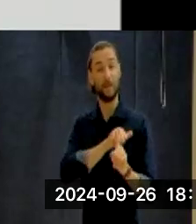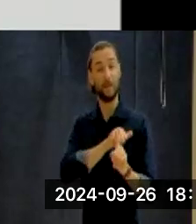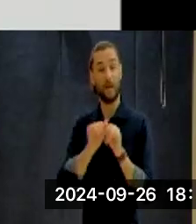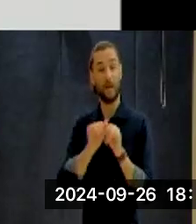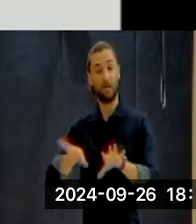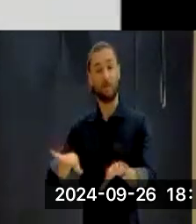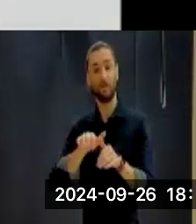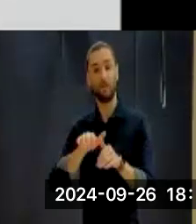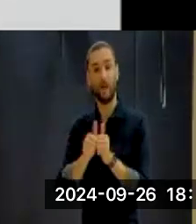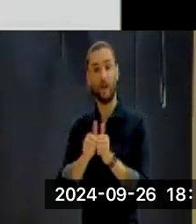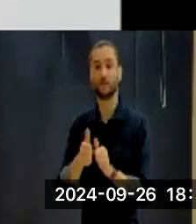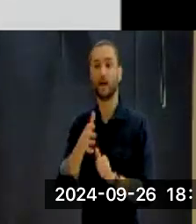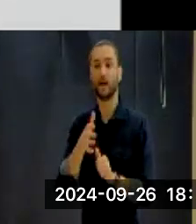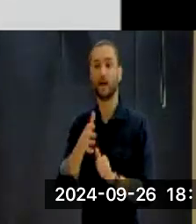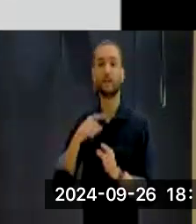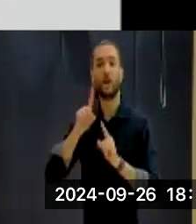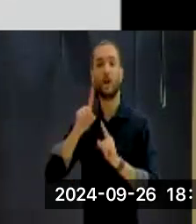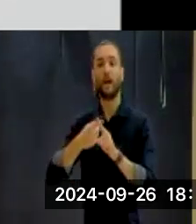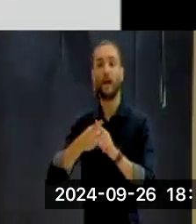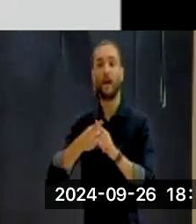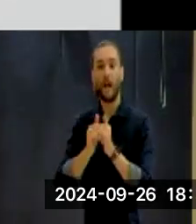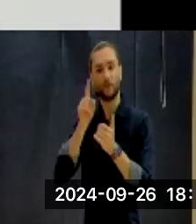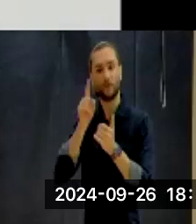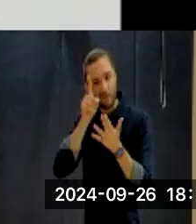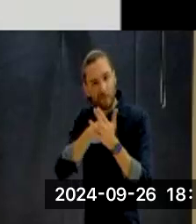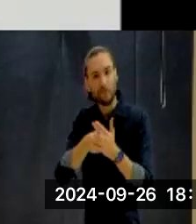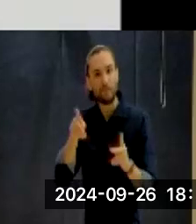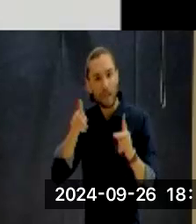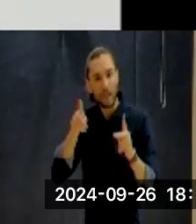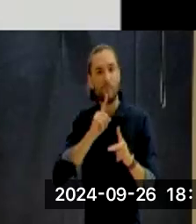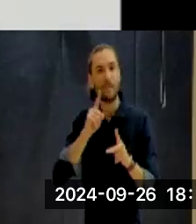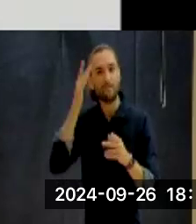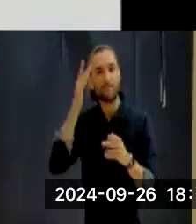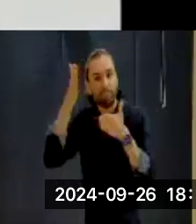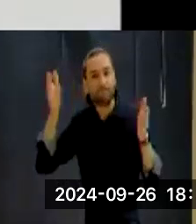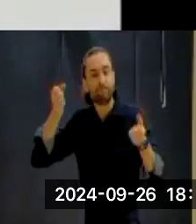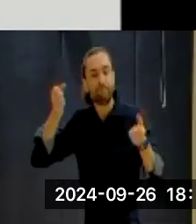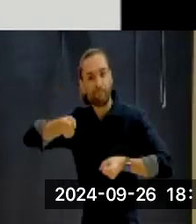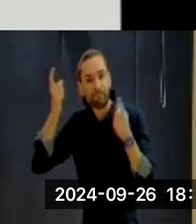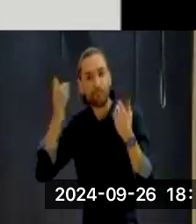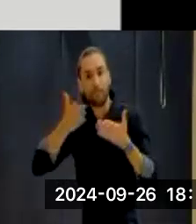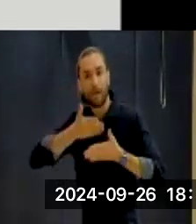about getting into people's minds and hearts, as I think Eric said, that is